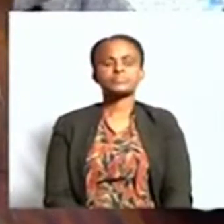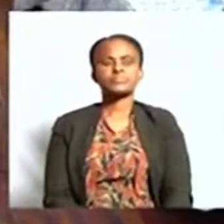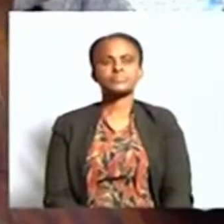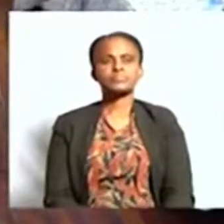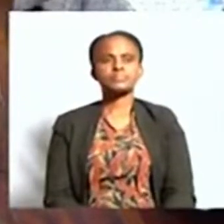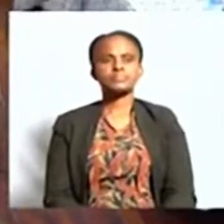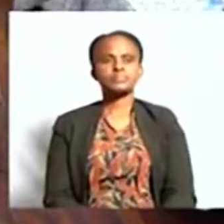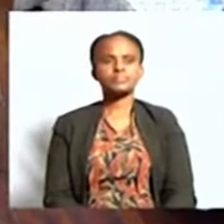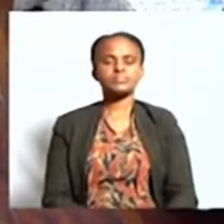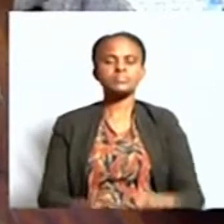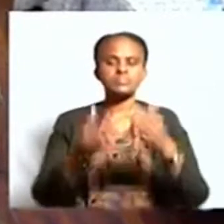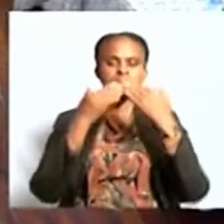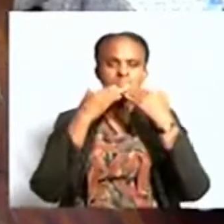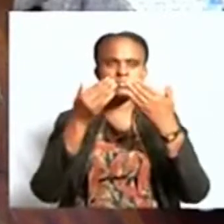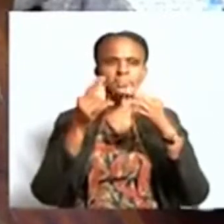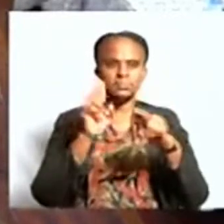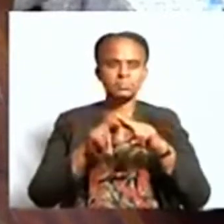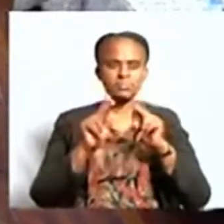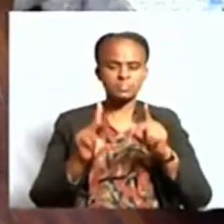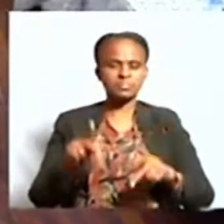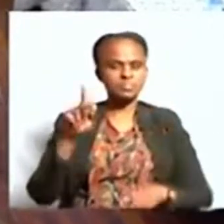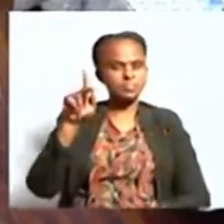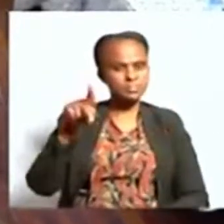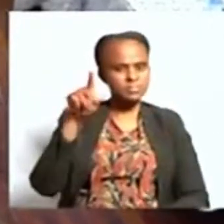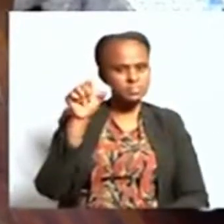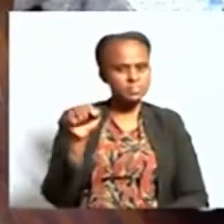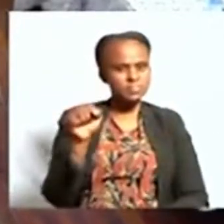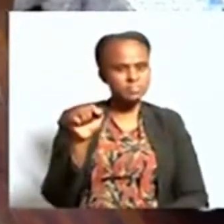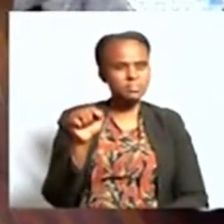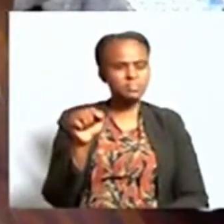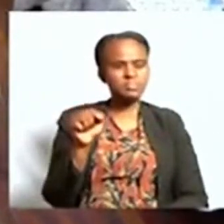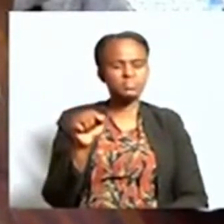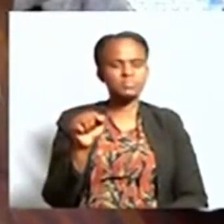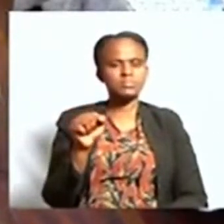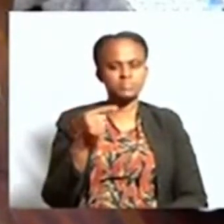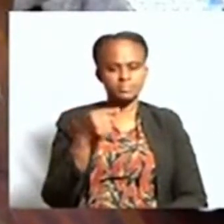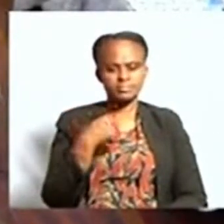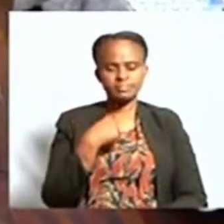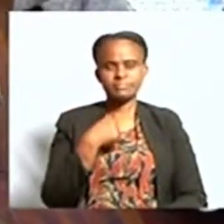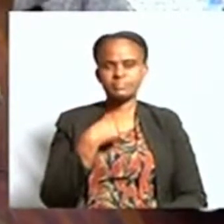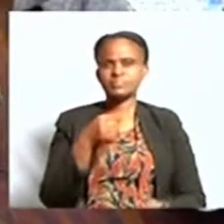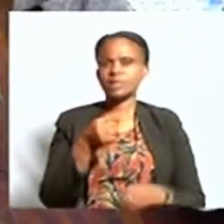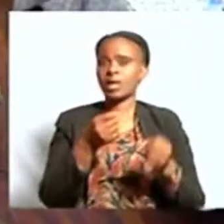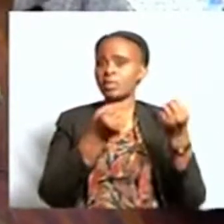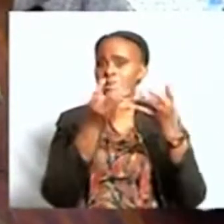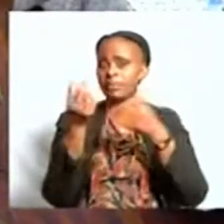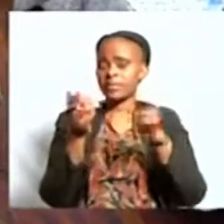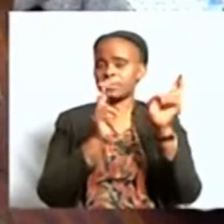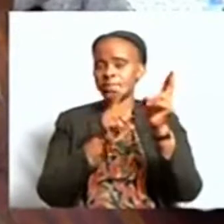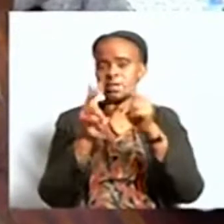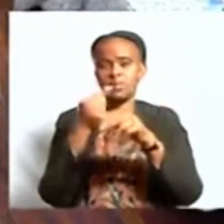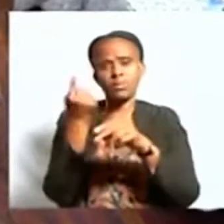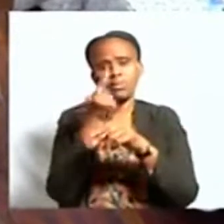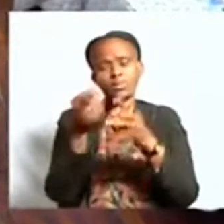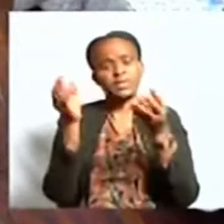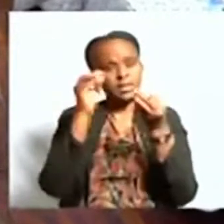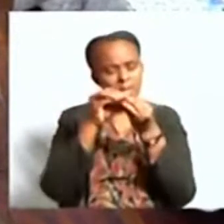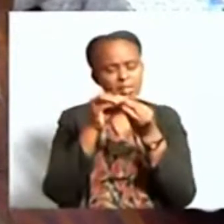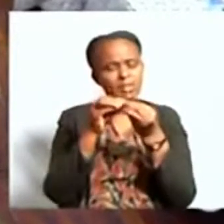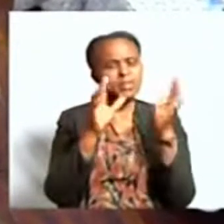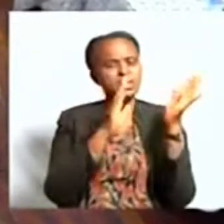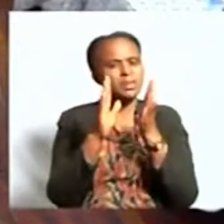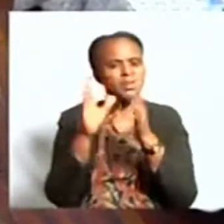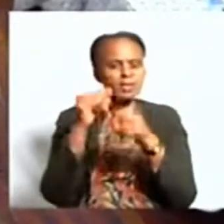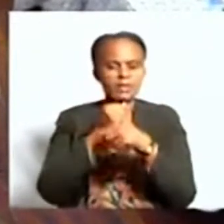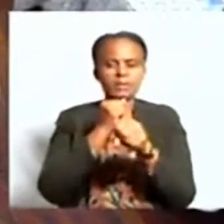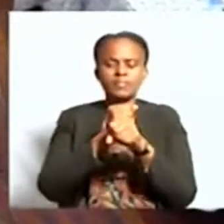Thank you, Chair. Through the PS. Most of them have been answered by the PS. Just to add, in terms of measures to